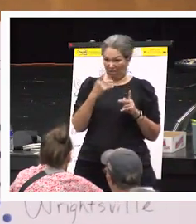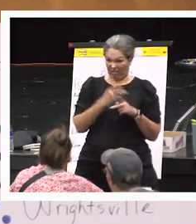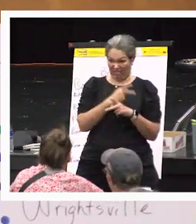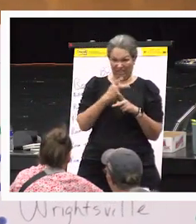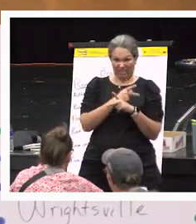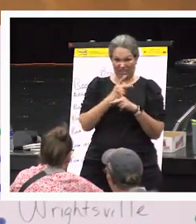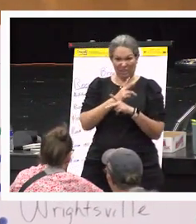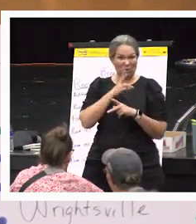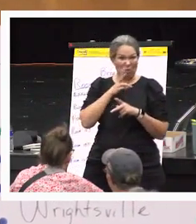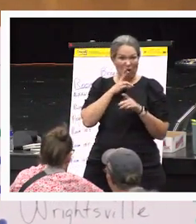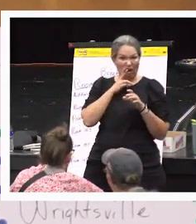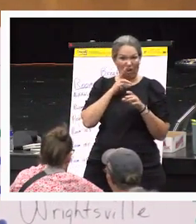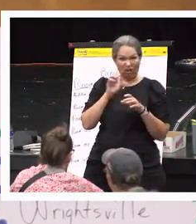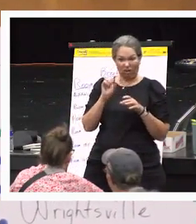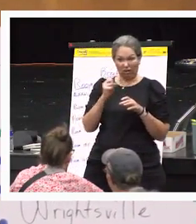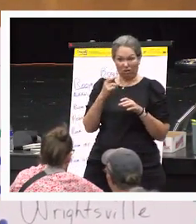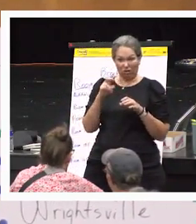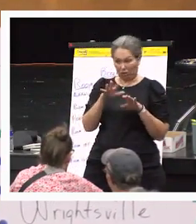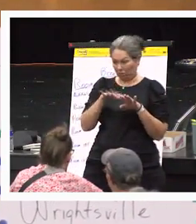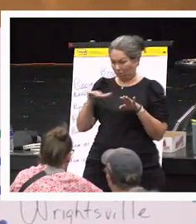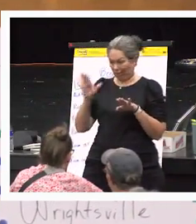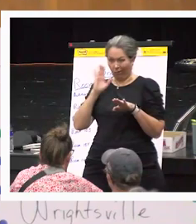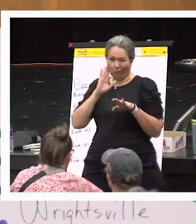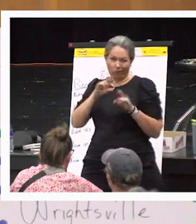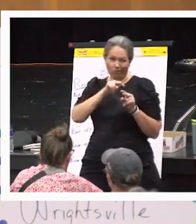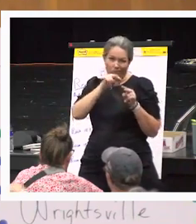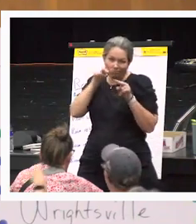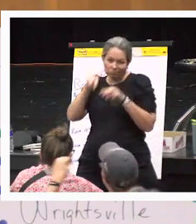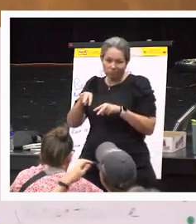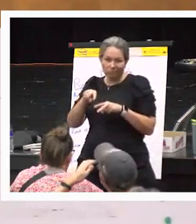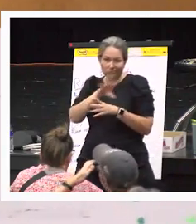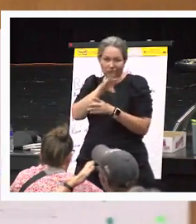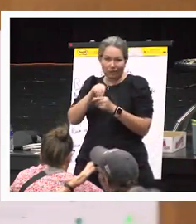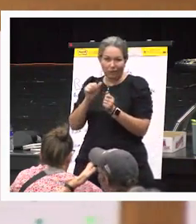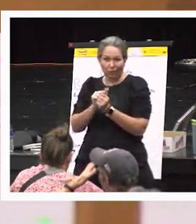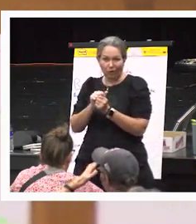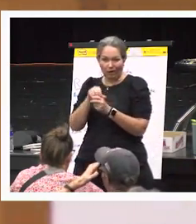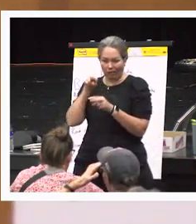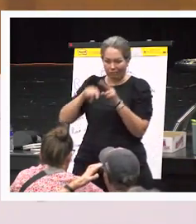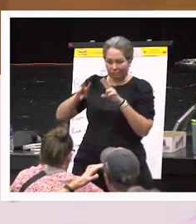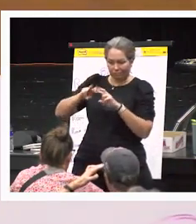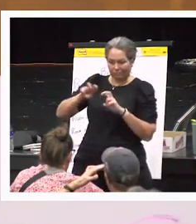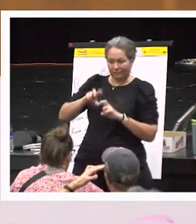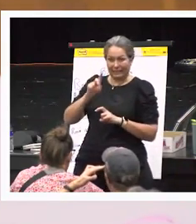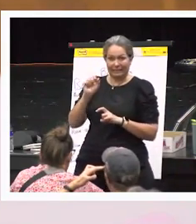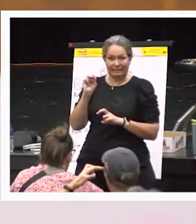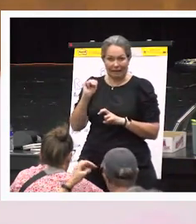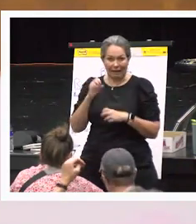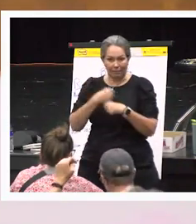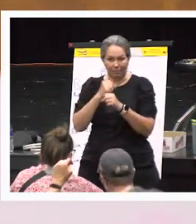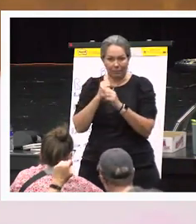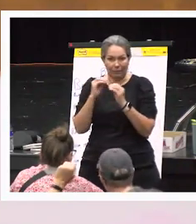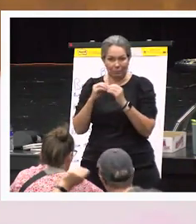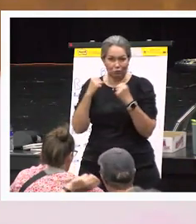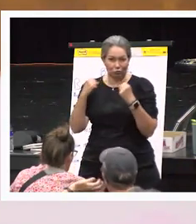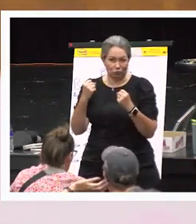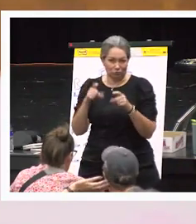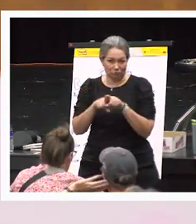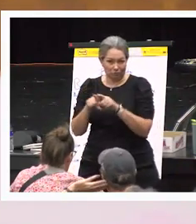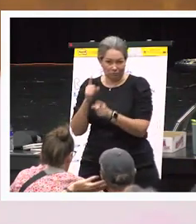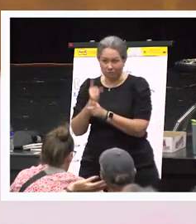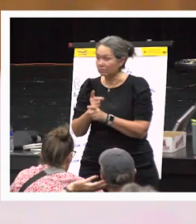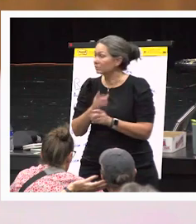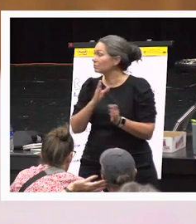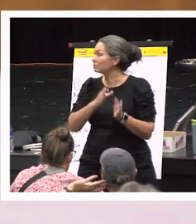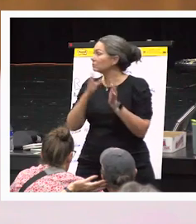watershed evaluation, we're probably going to look at the dam as part of that, right? Declaring a climate emergency. This is something that